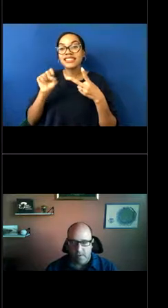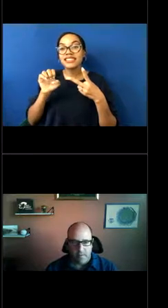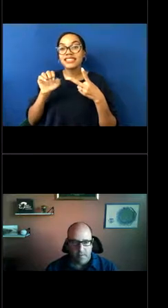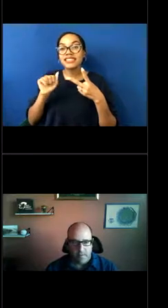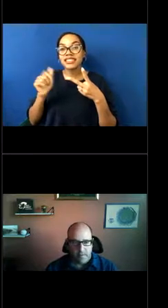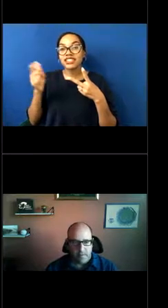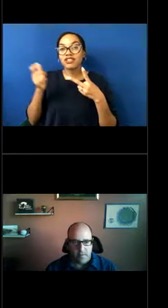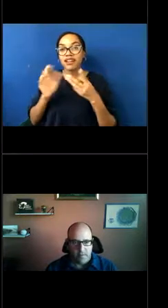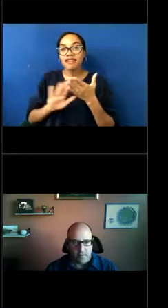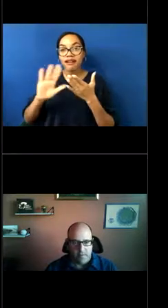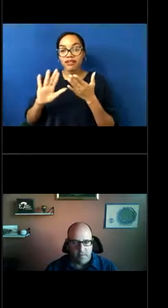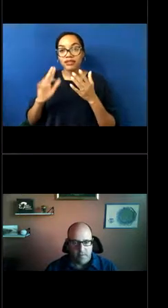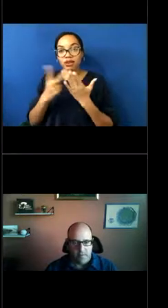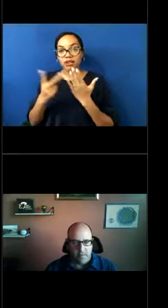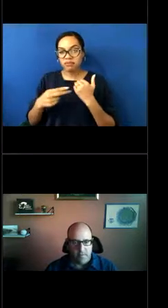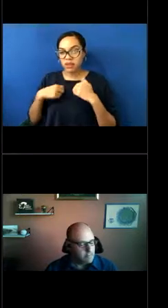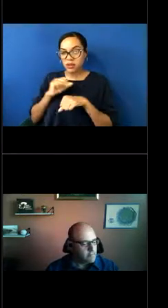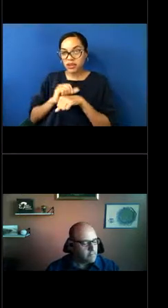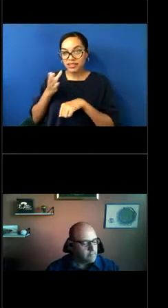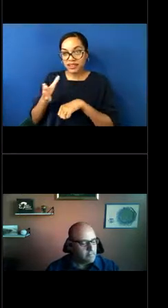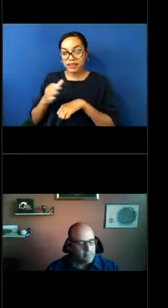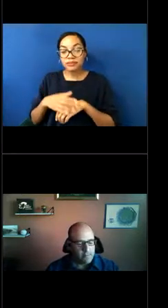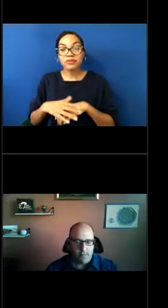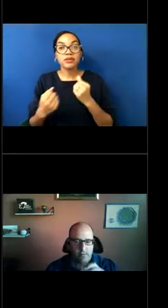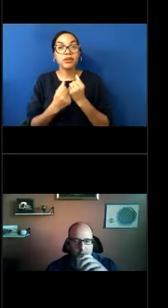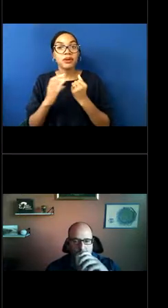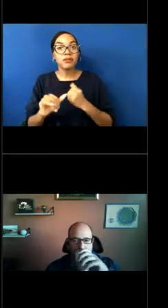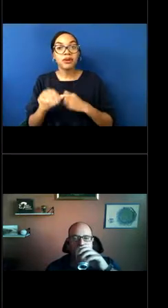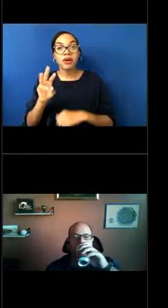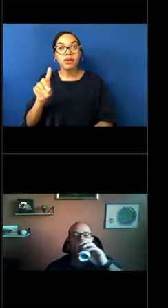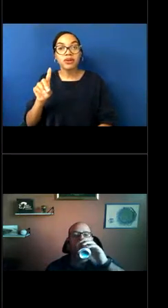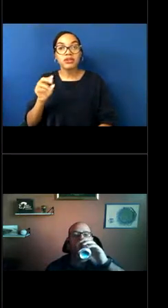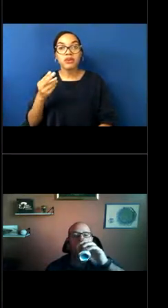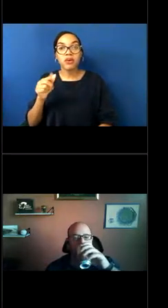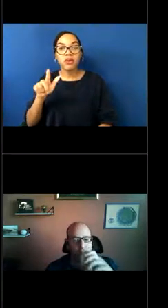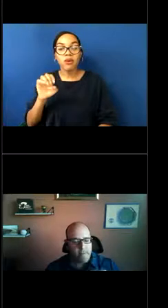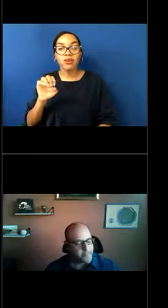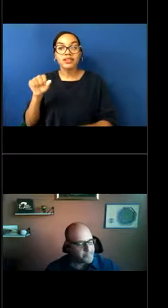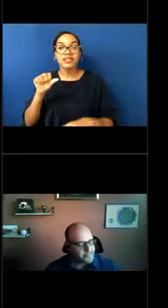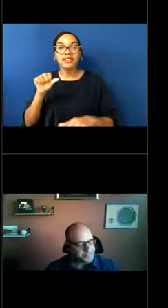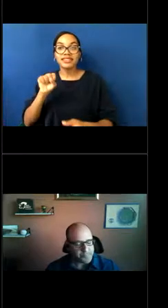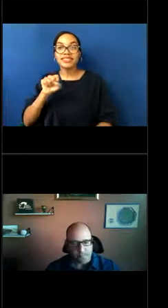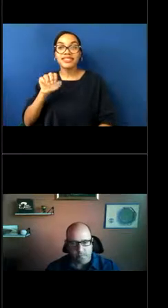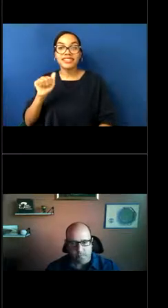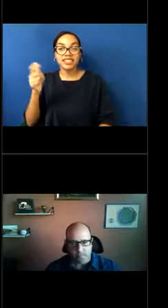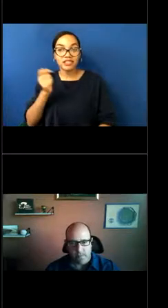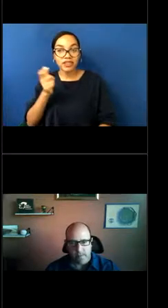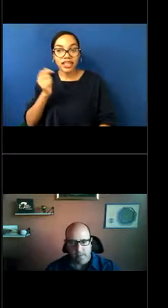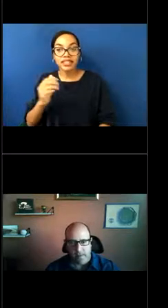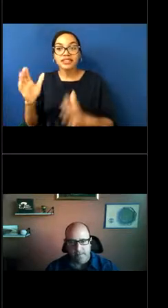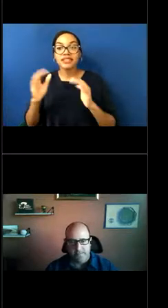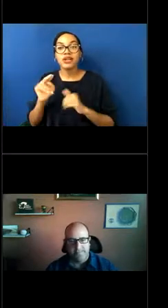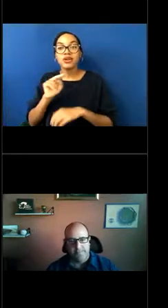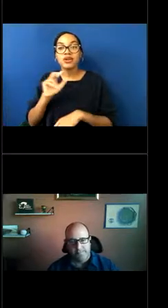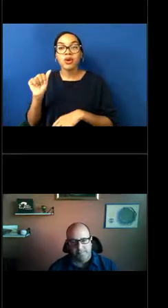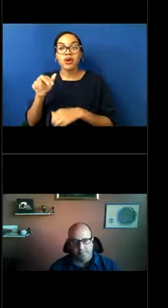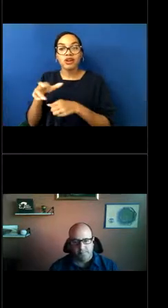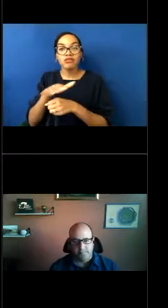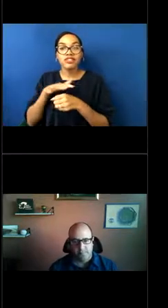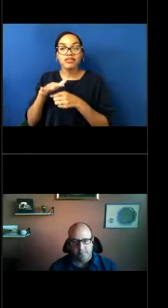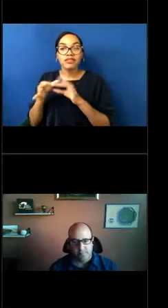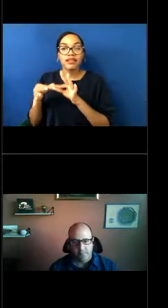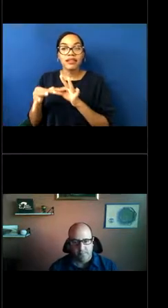and is supported by Woods Hole Sea Grant and NOAA's Regional Collaboration Network. All of our speakers